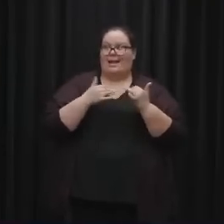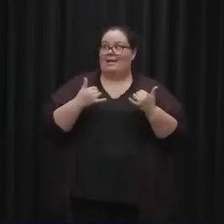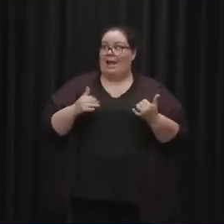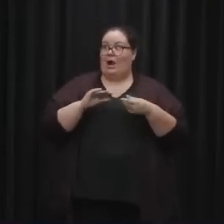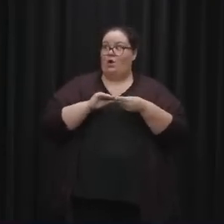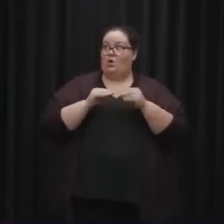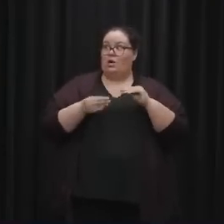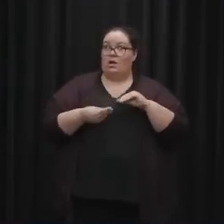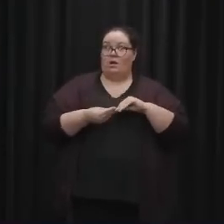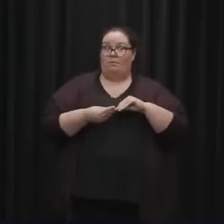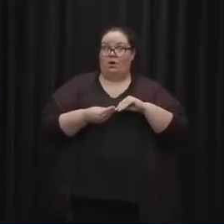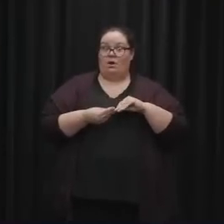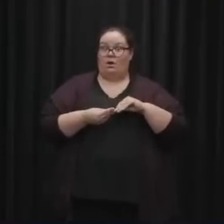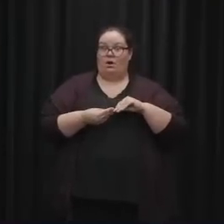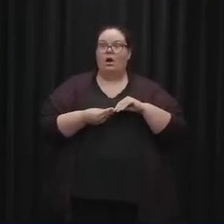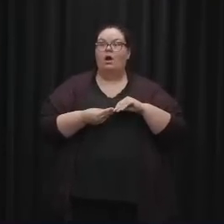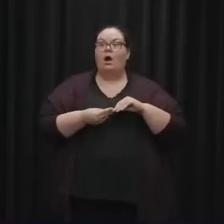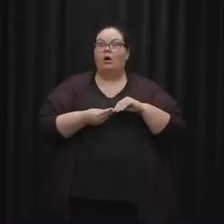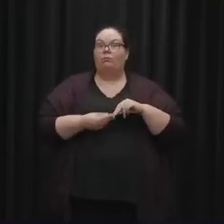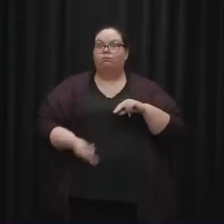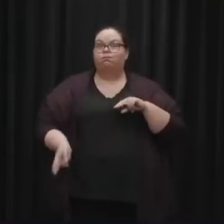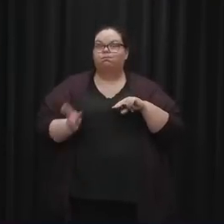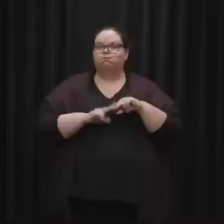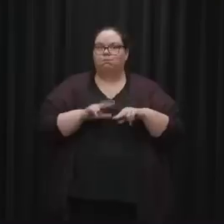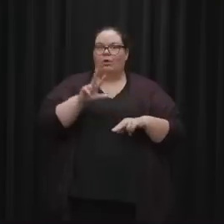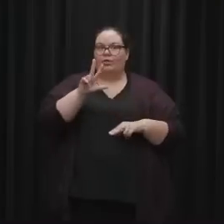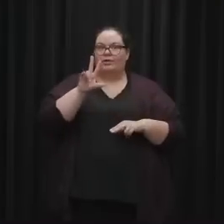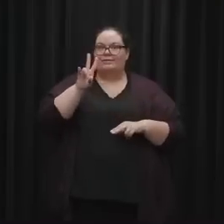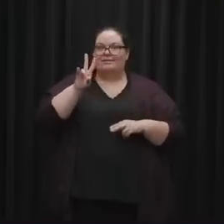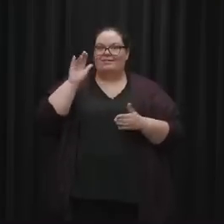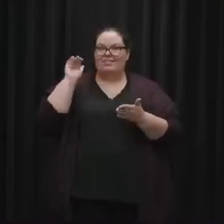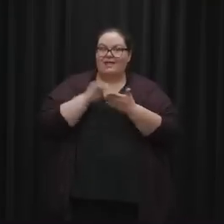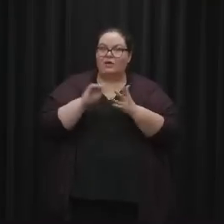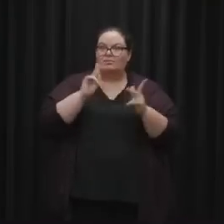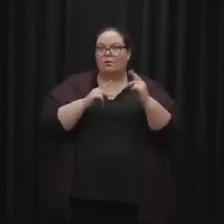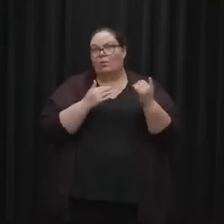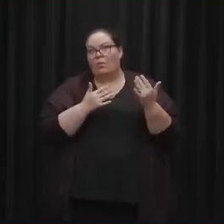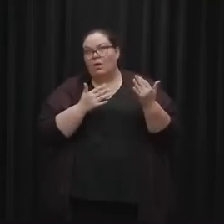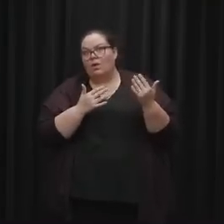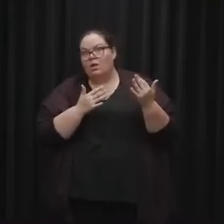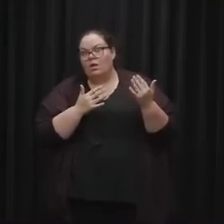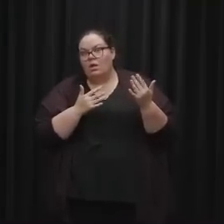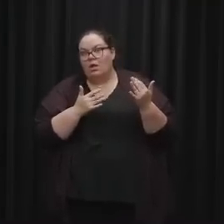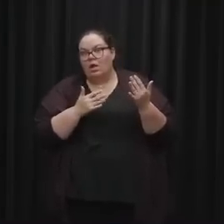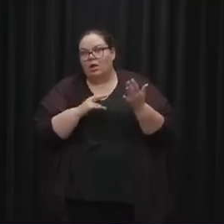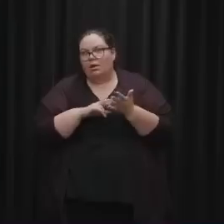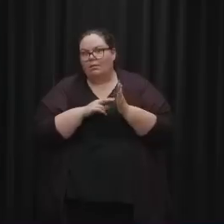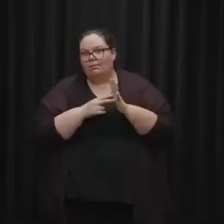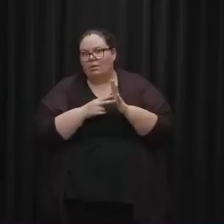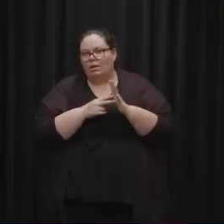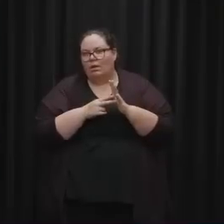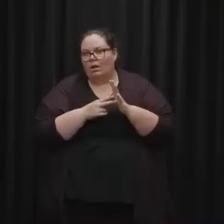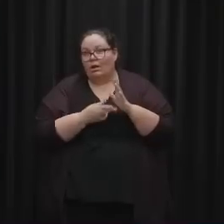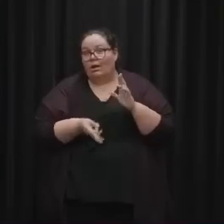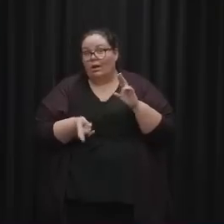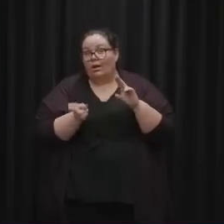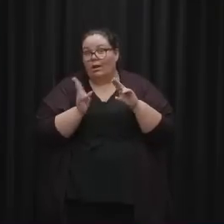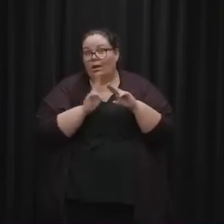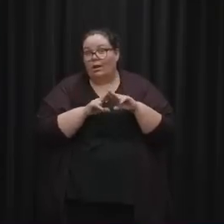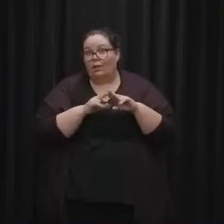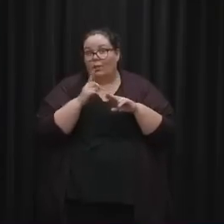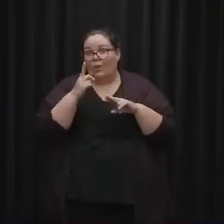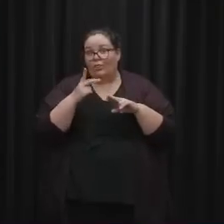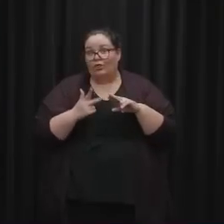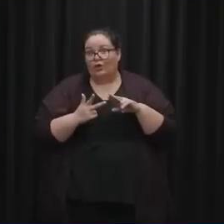latest numbers I've seen say that there's 37,000 people on that list, which would mean more than